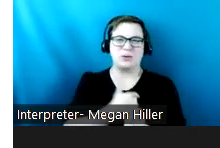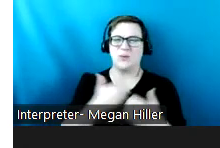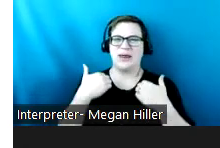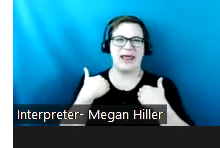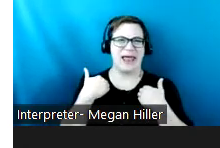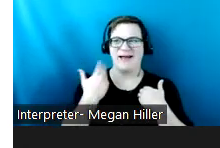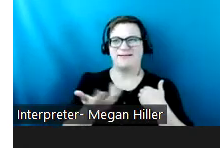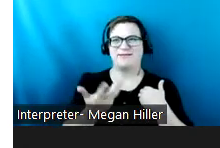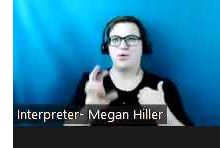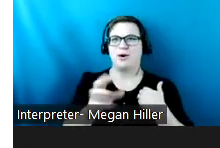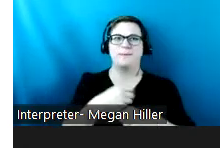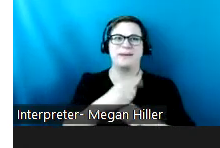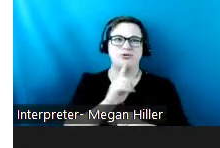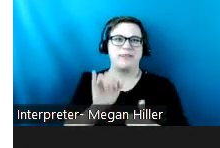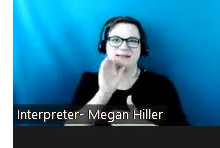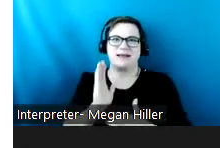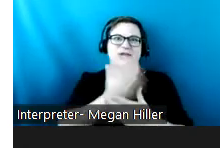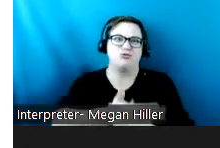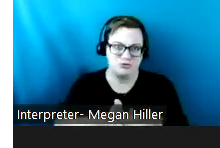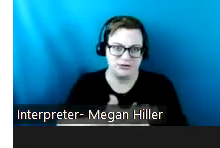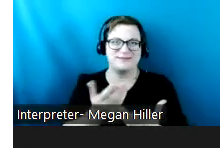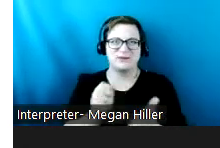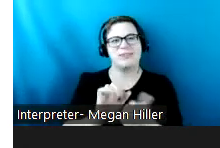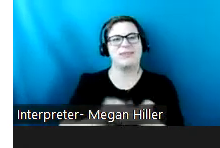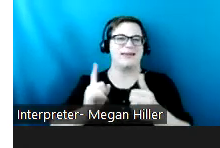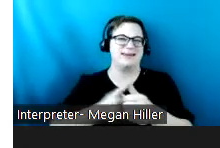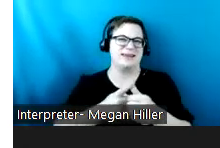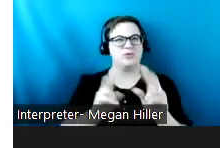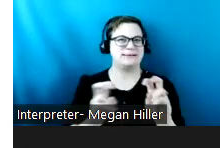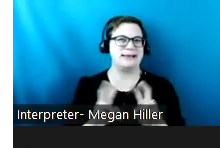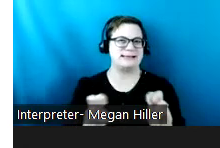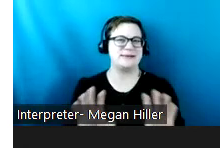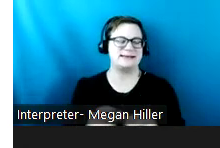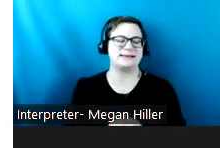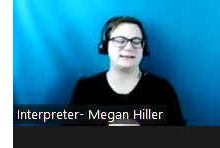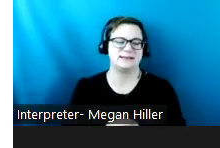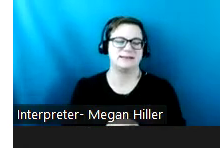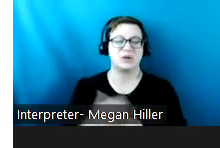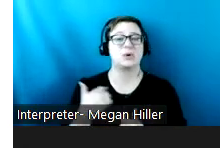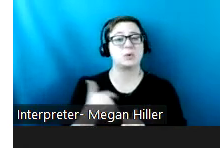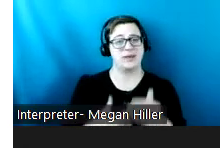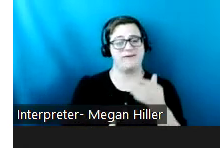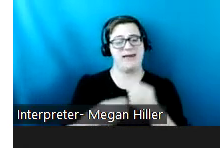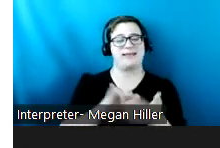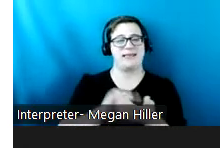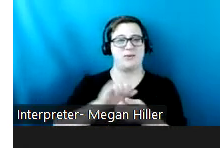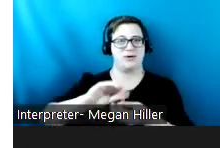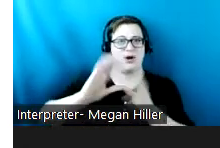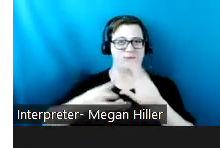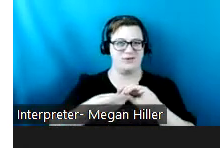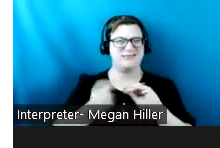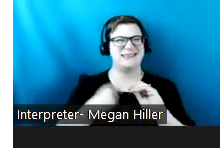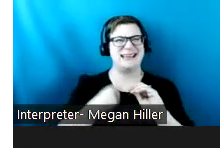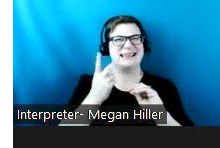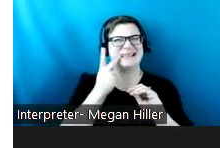sure that that's not being intrusive in that initial assessment area. And so we have added it into the comprehensive. I realize that seems